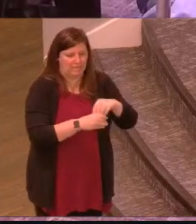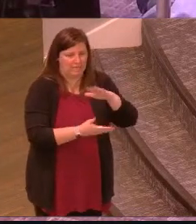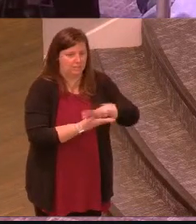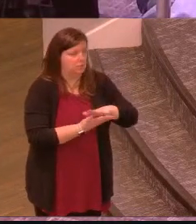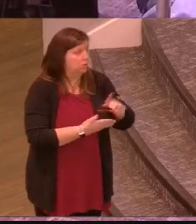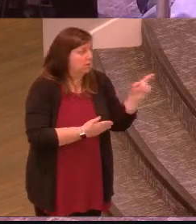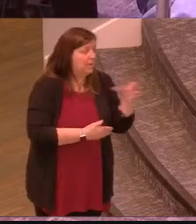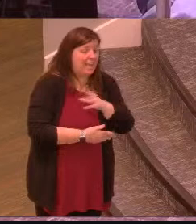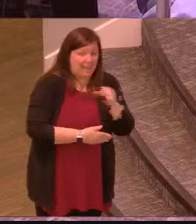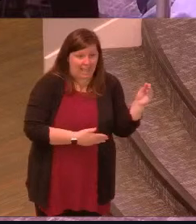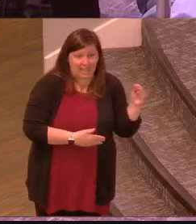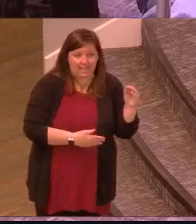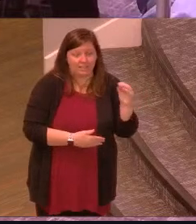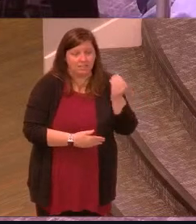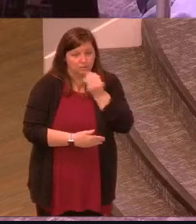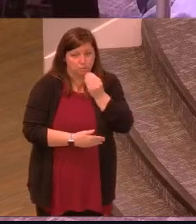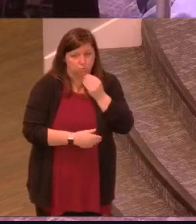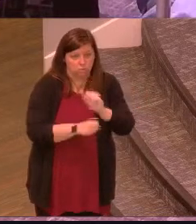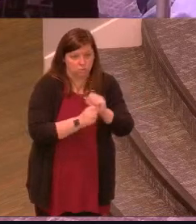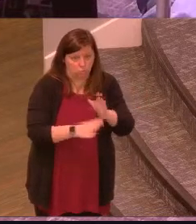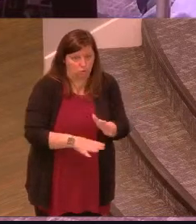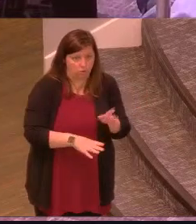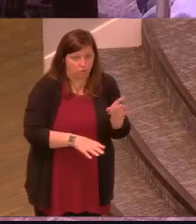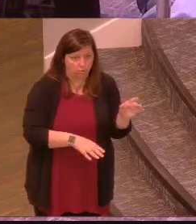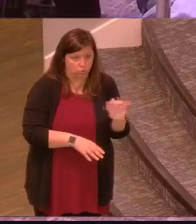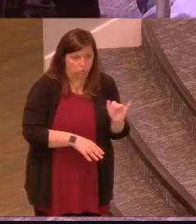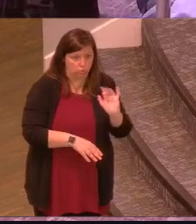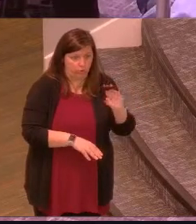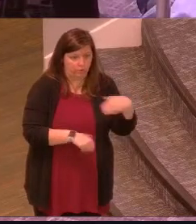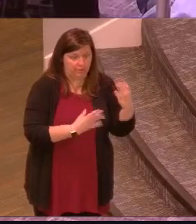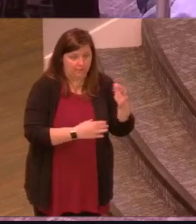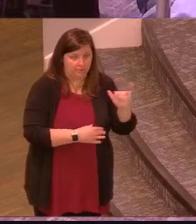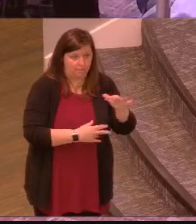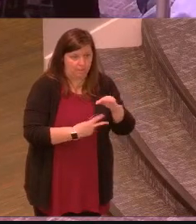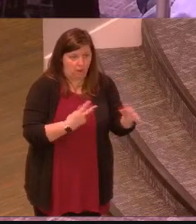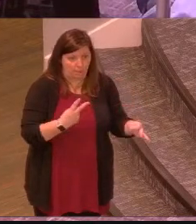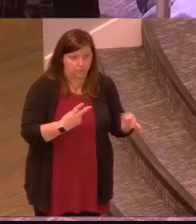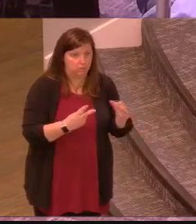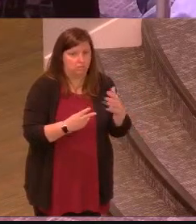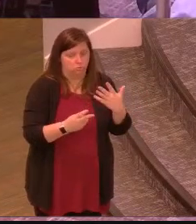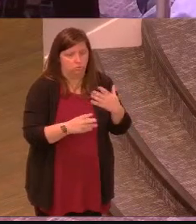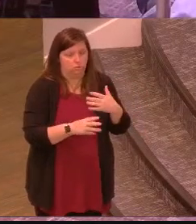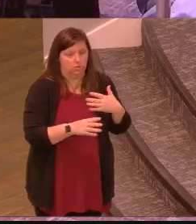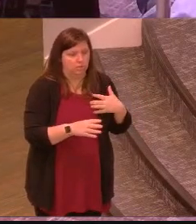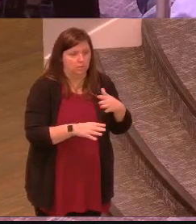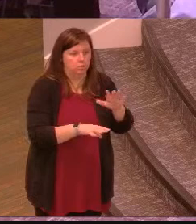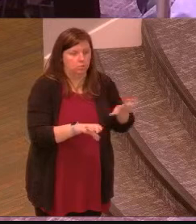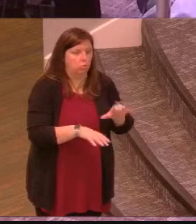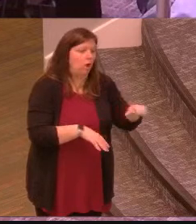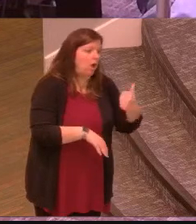giving them Yes. that option to do the extra work to make up the full hours. Okay, so that's Yes. going on. Great, thank you.